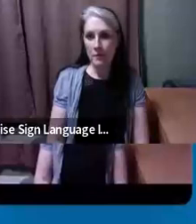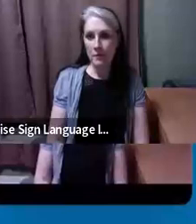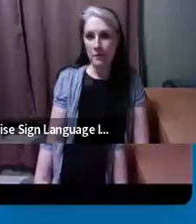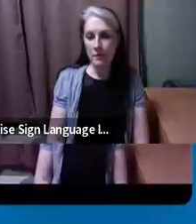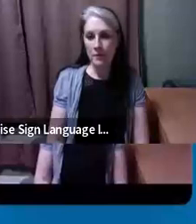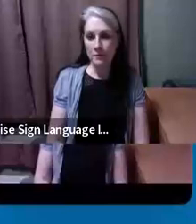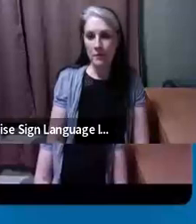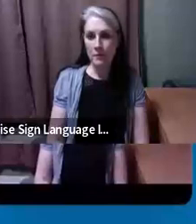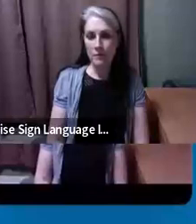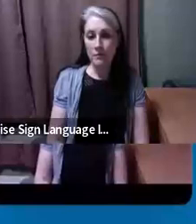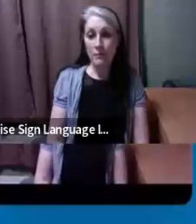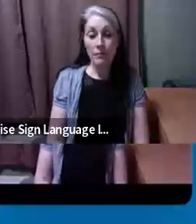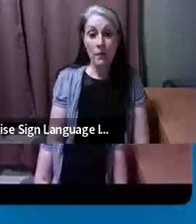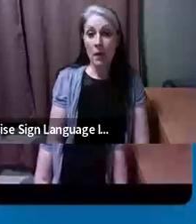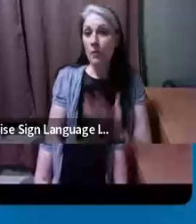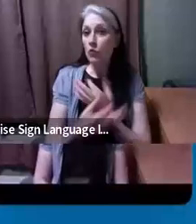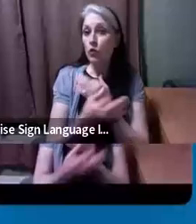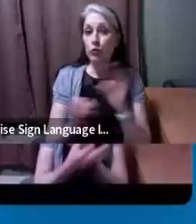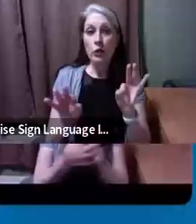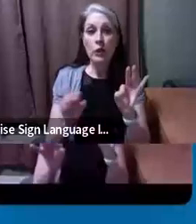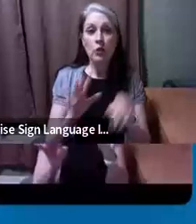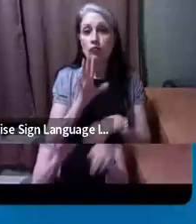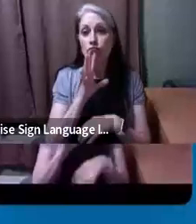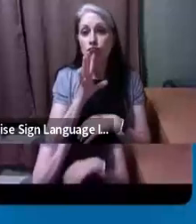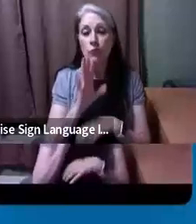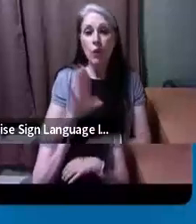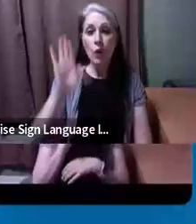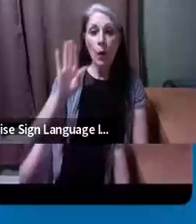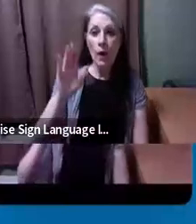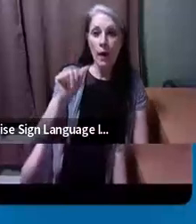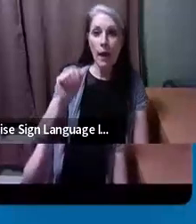Feel free to unmute if someone's got their hand raised. Angela, go ahead.